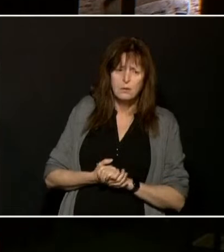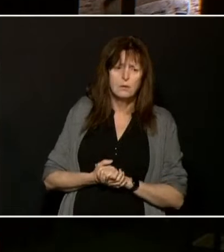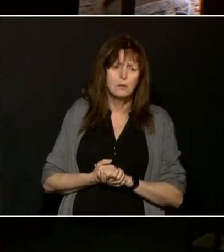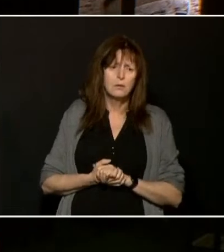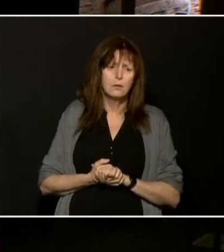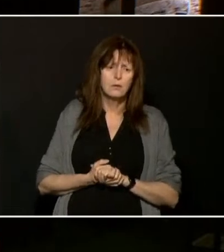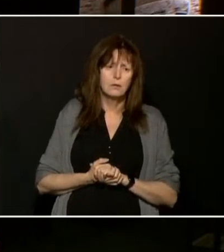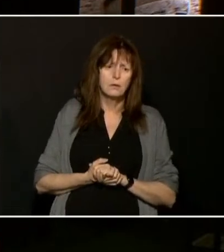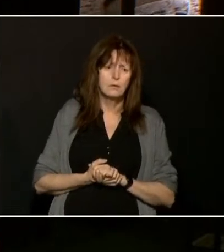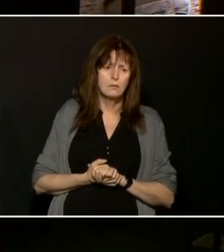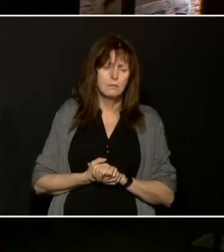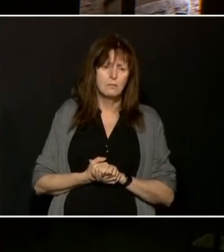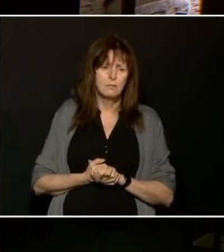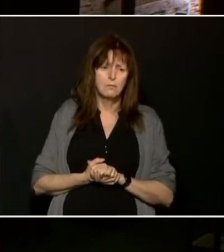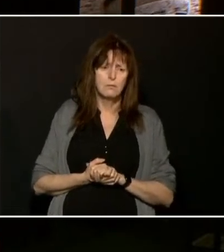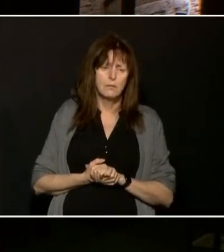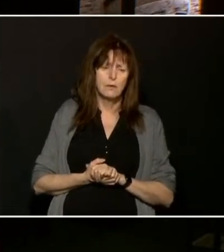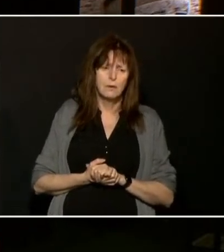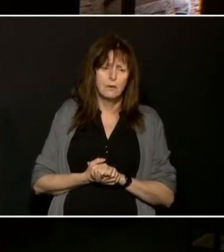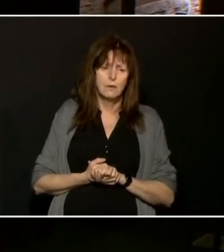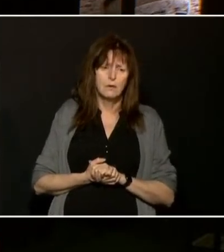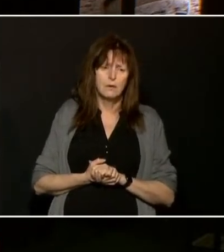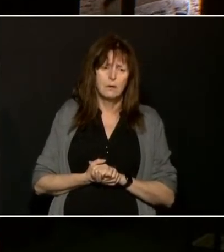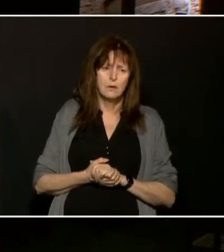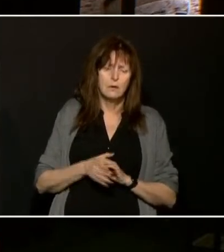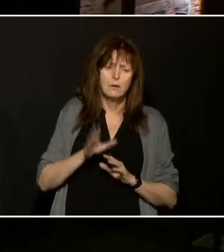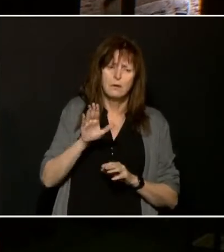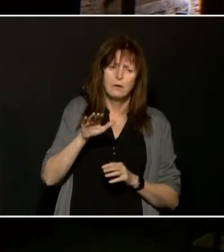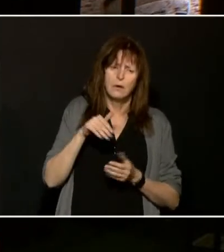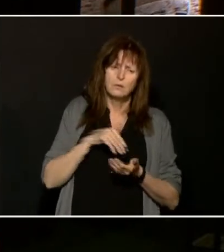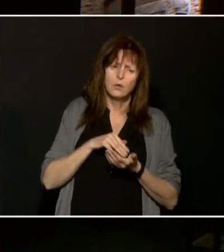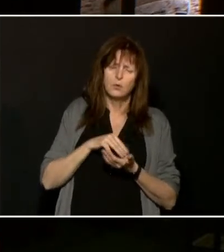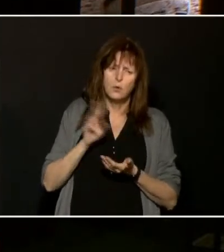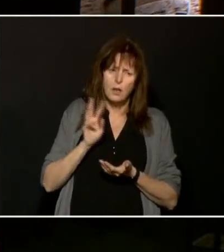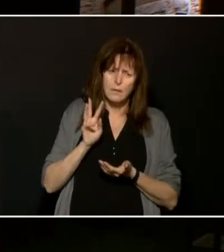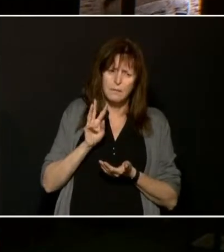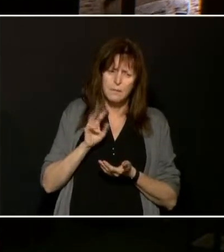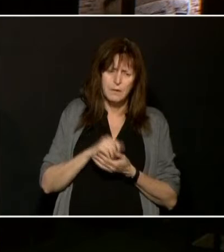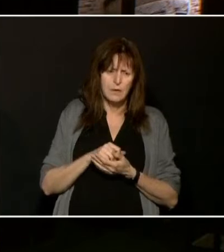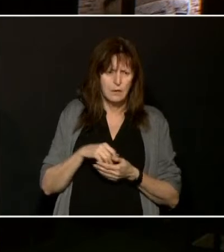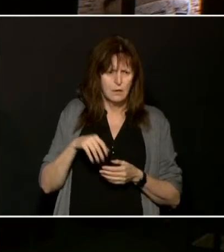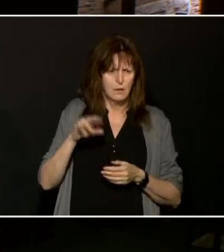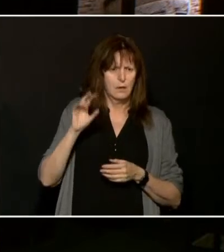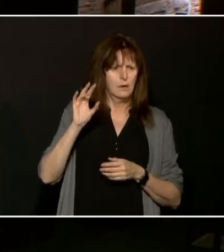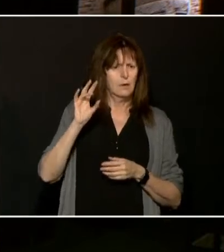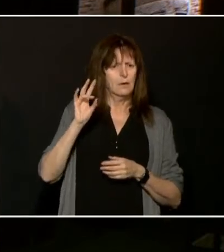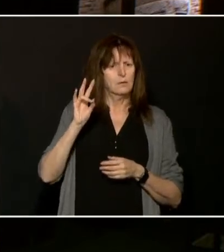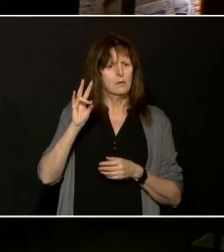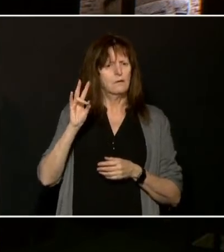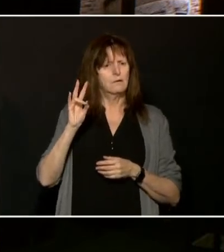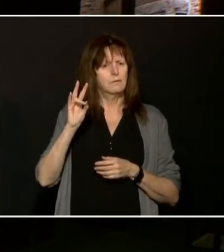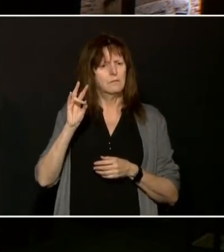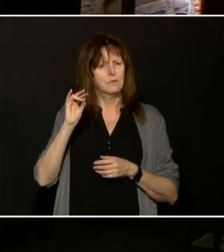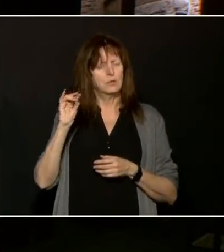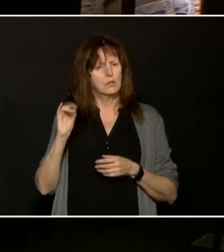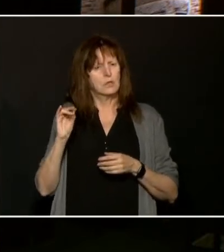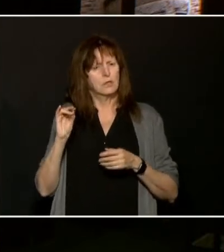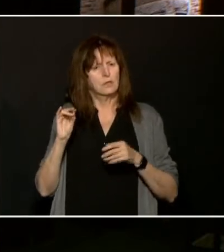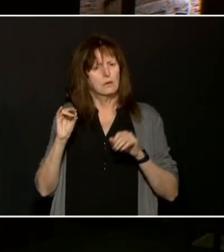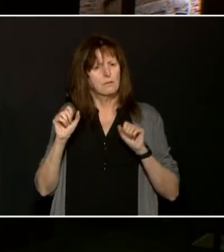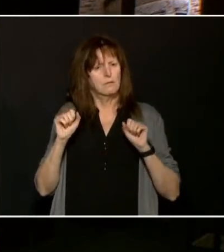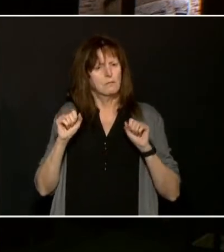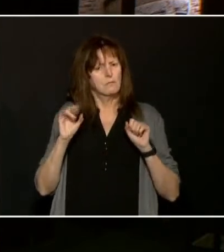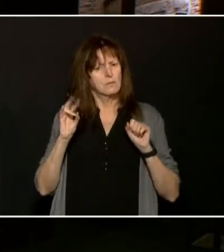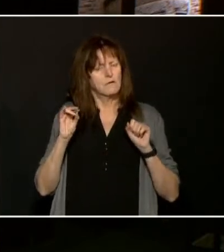And you mentioned, Dr. Williams, that 70% could be hit in early June at the vaccination rate. That's